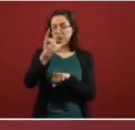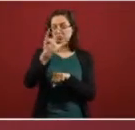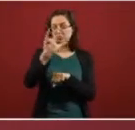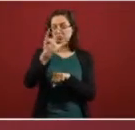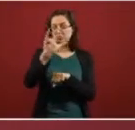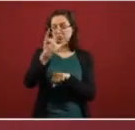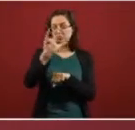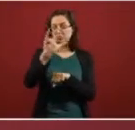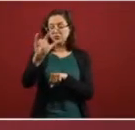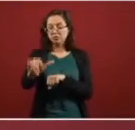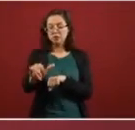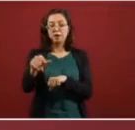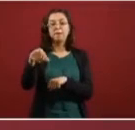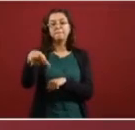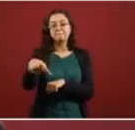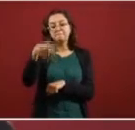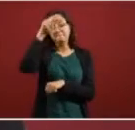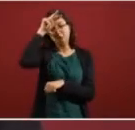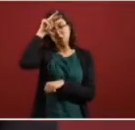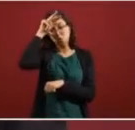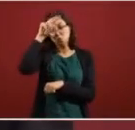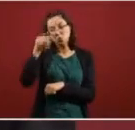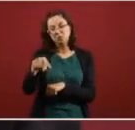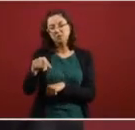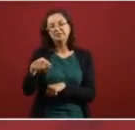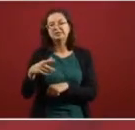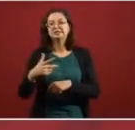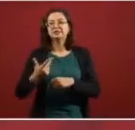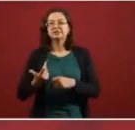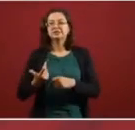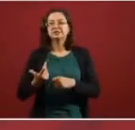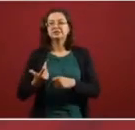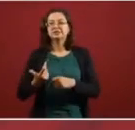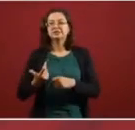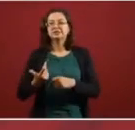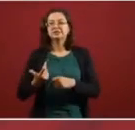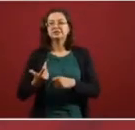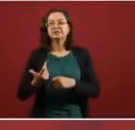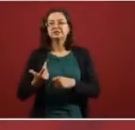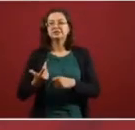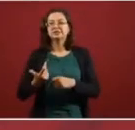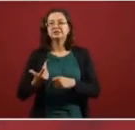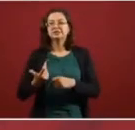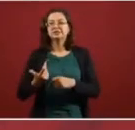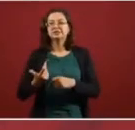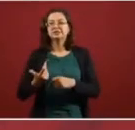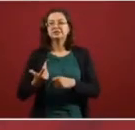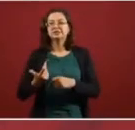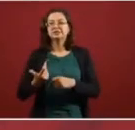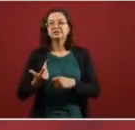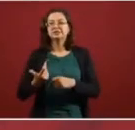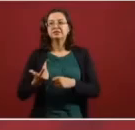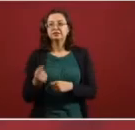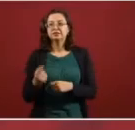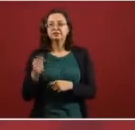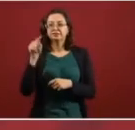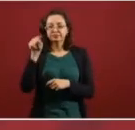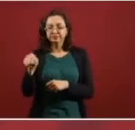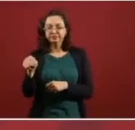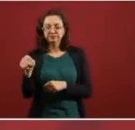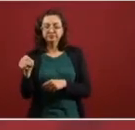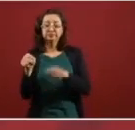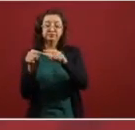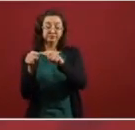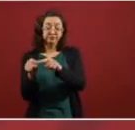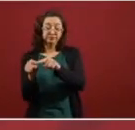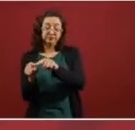go to Peru. Esa era la ruta. Y de Perú. And that was the route. And then from Peru.